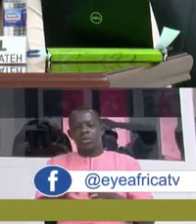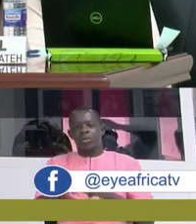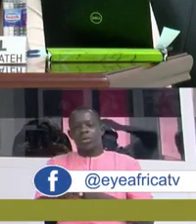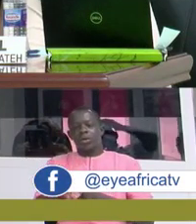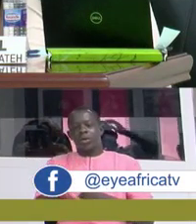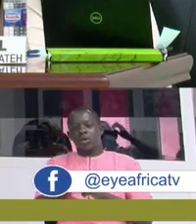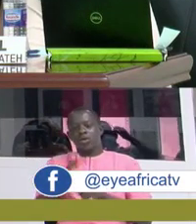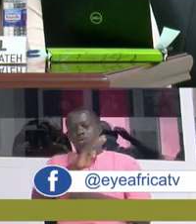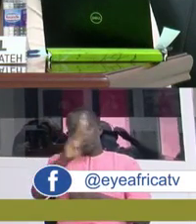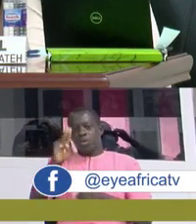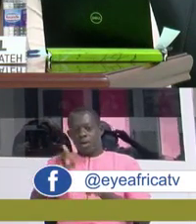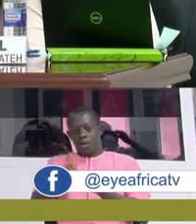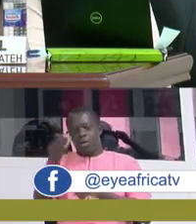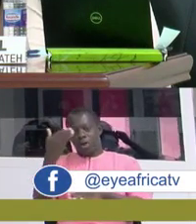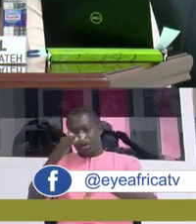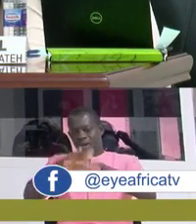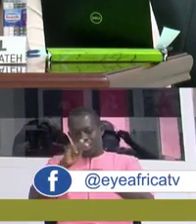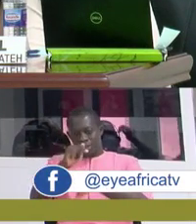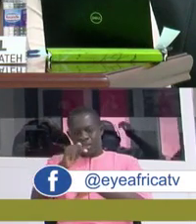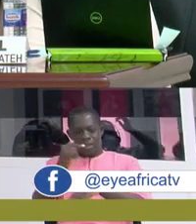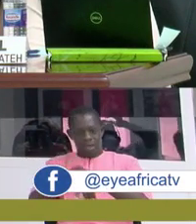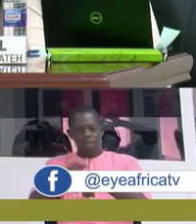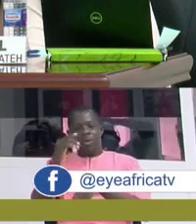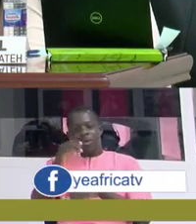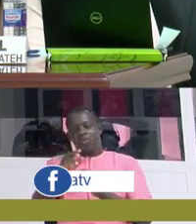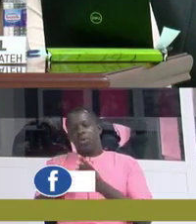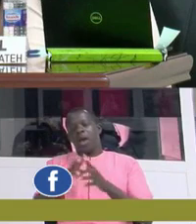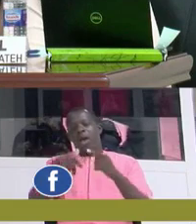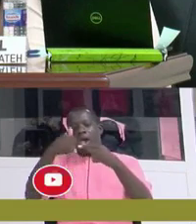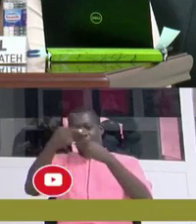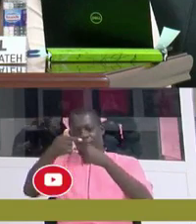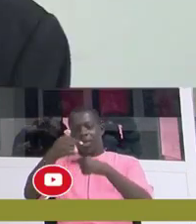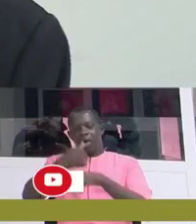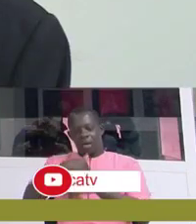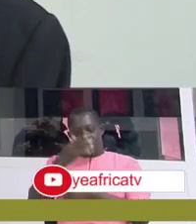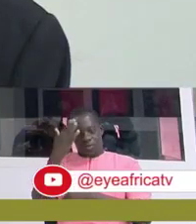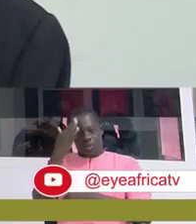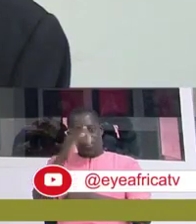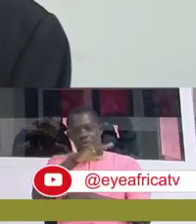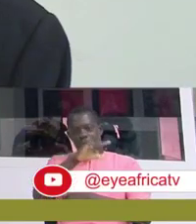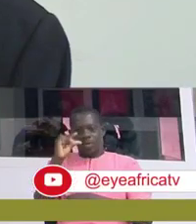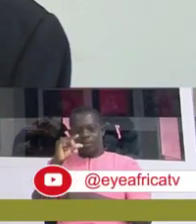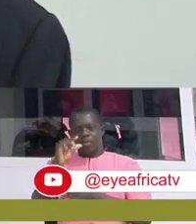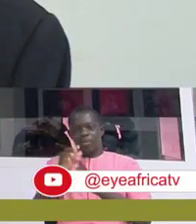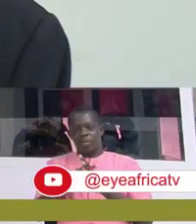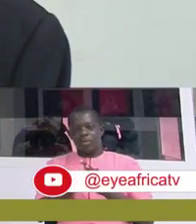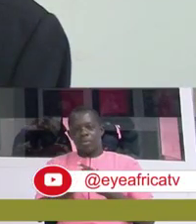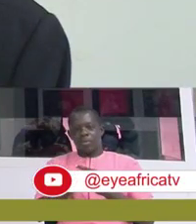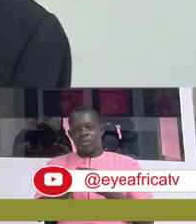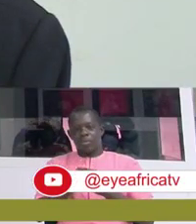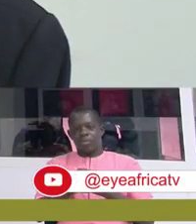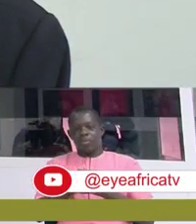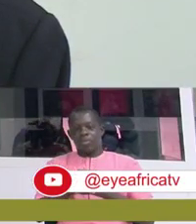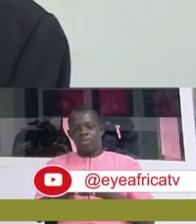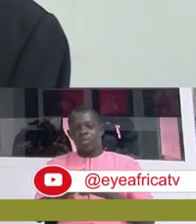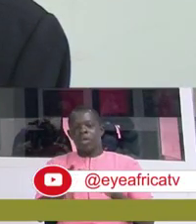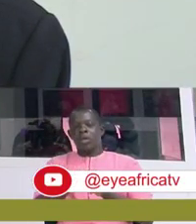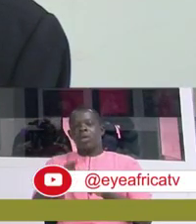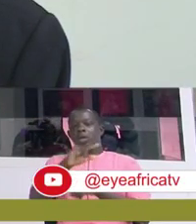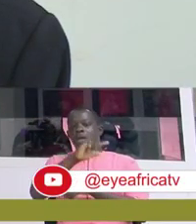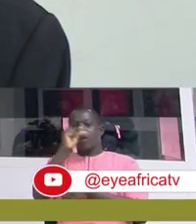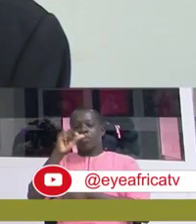know his name at that instant. After I later on came to know him. That's Suleiman Sol.